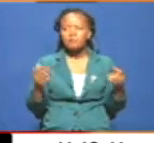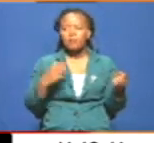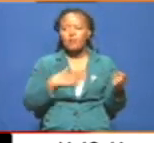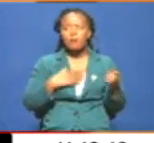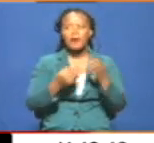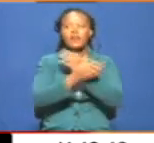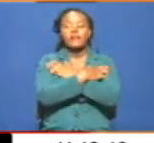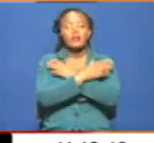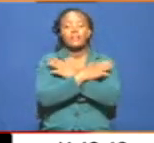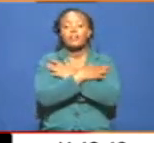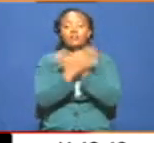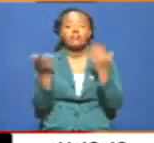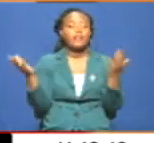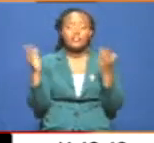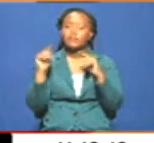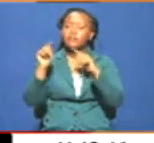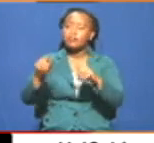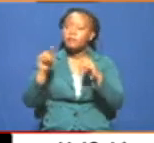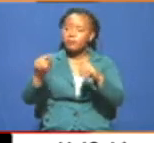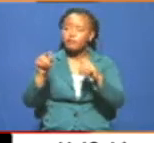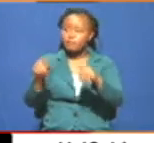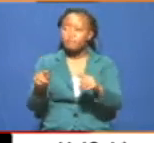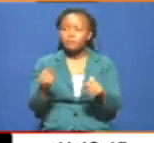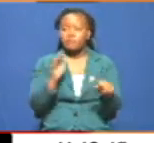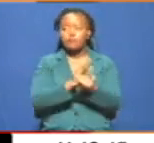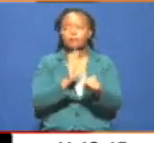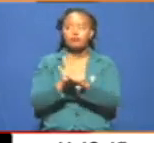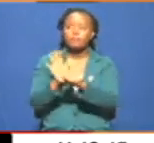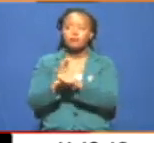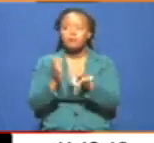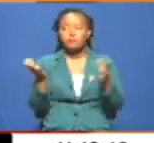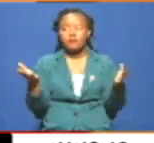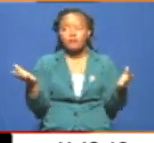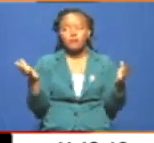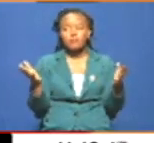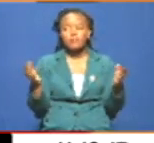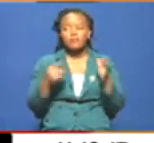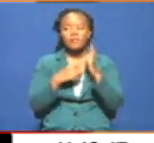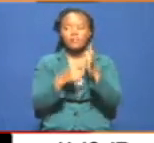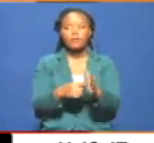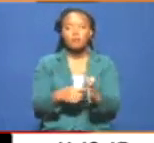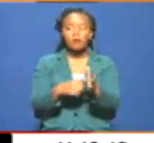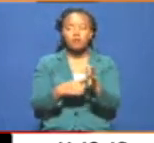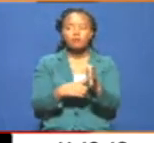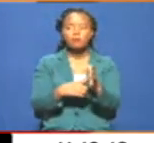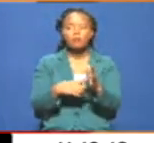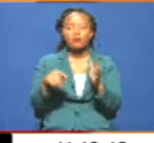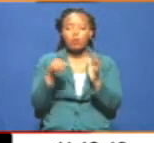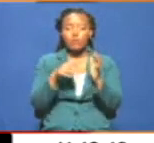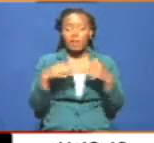big critic of, you know, when they say like November, there's a month for prostate cancer,